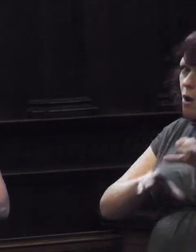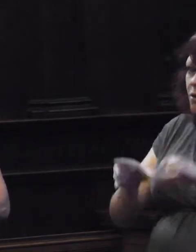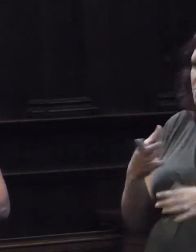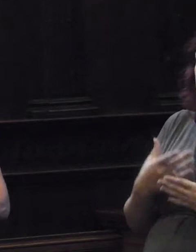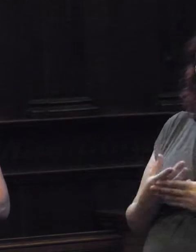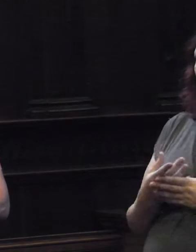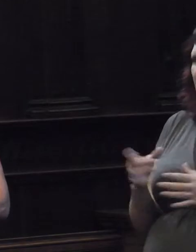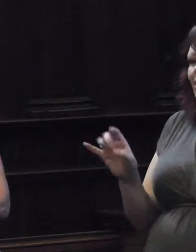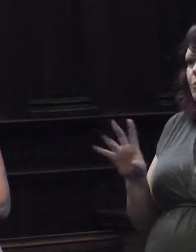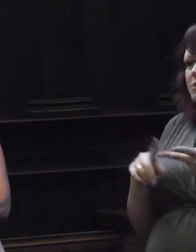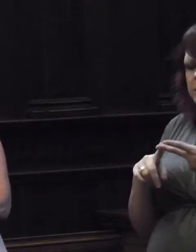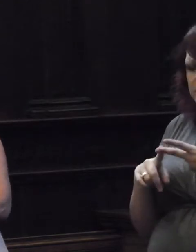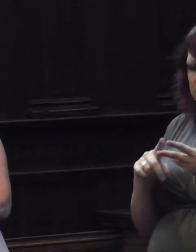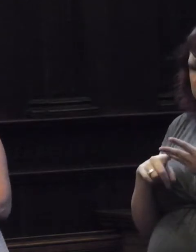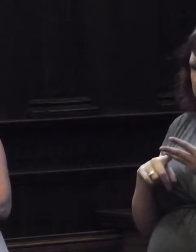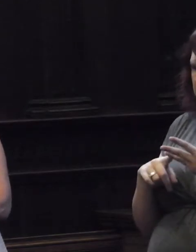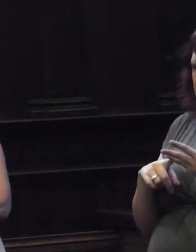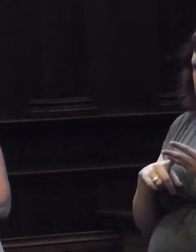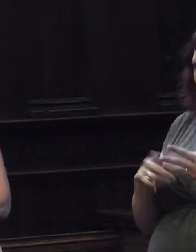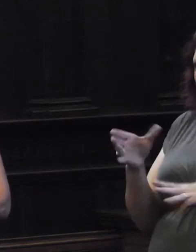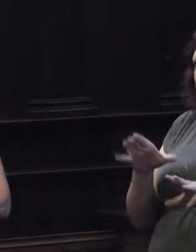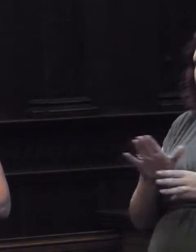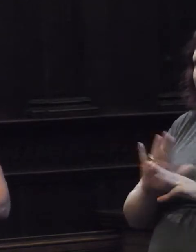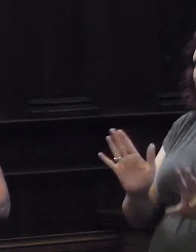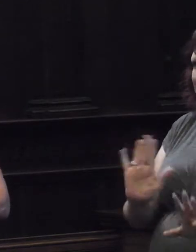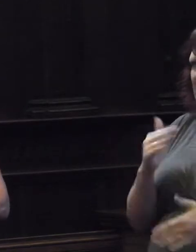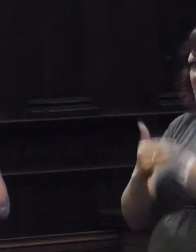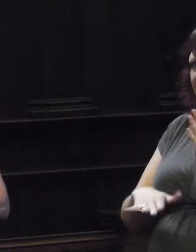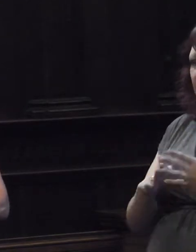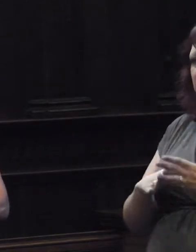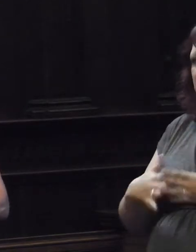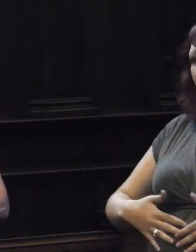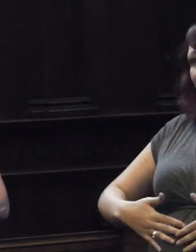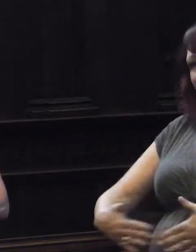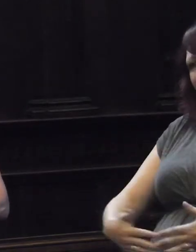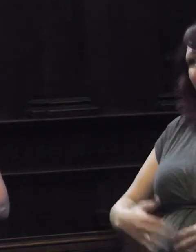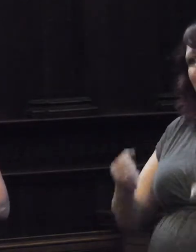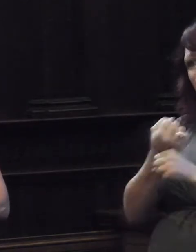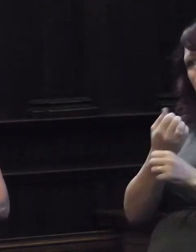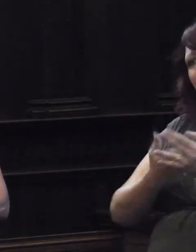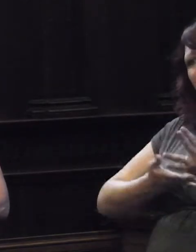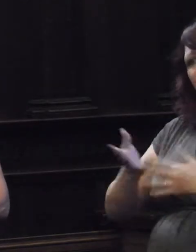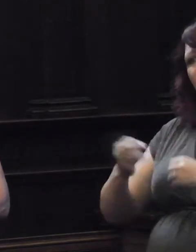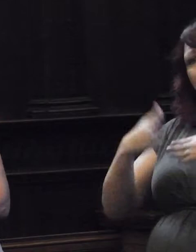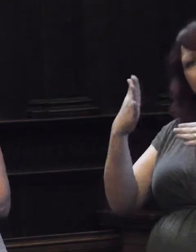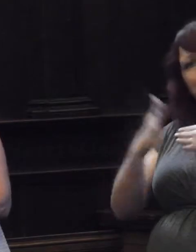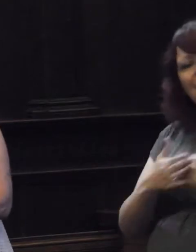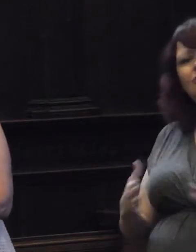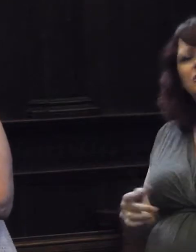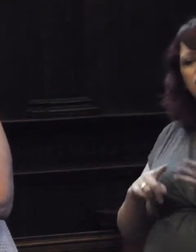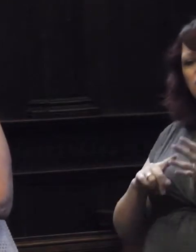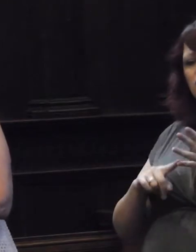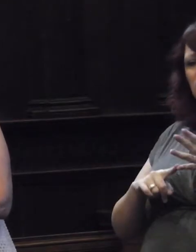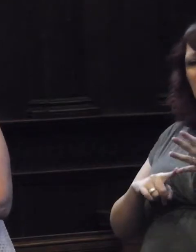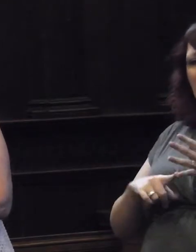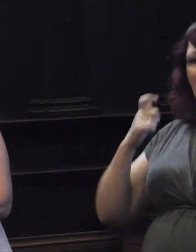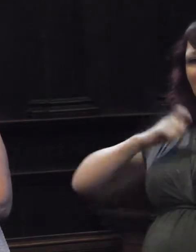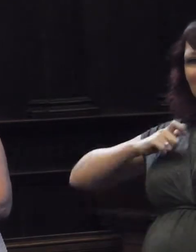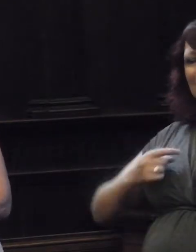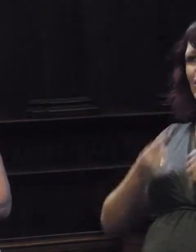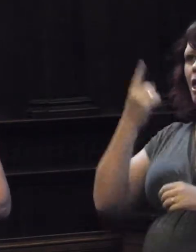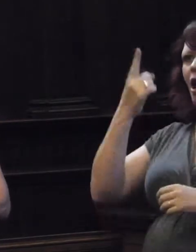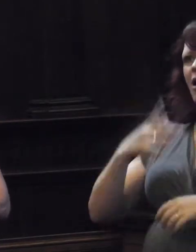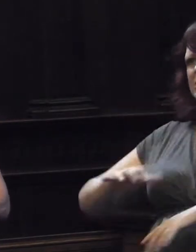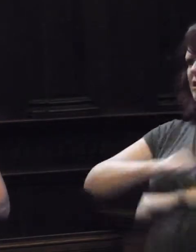experimenting. Babies were conceived in a married or strong lifetime relationships. A legal high was a strong